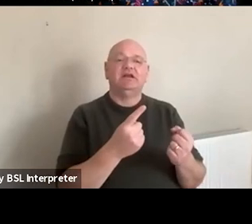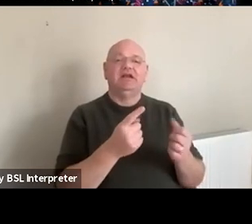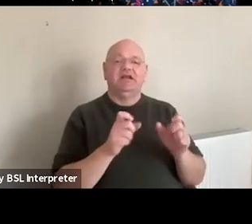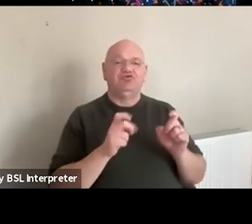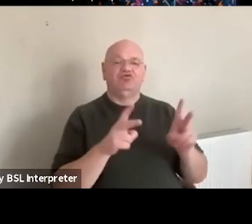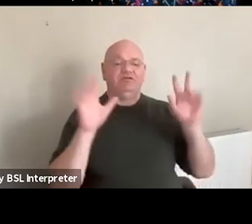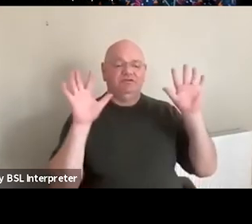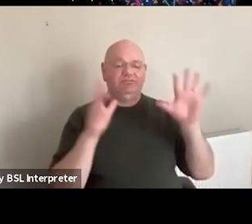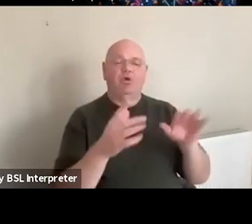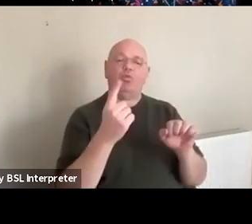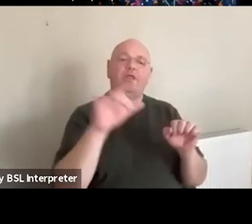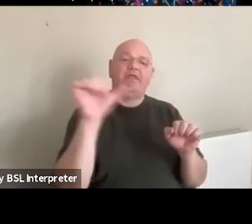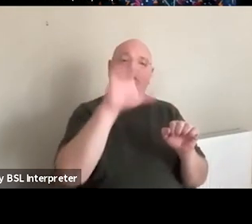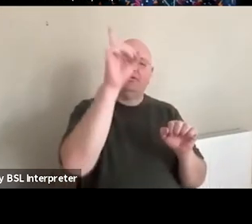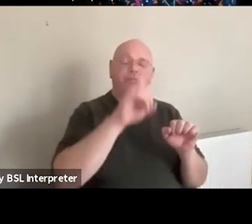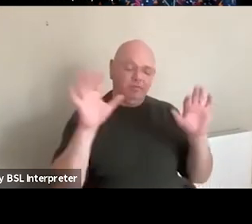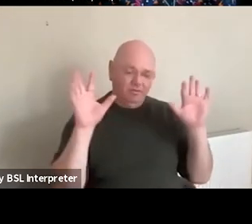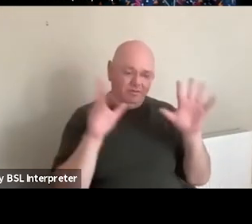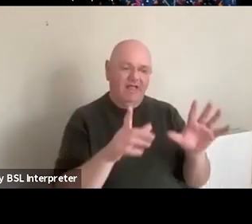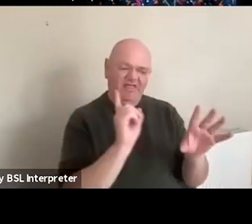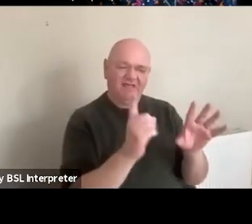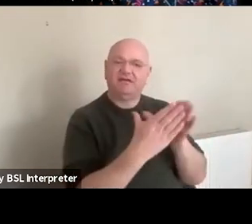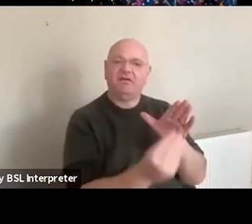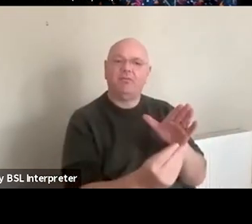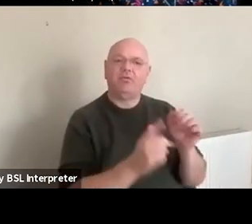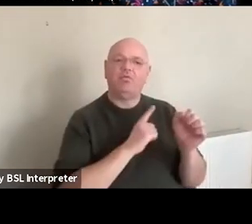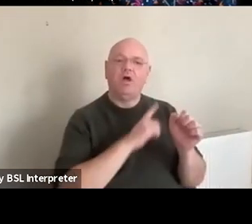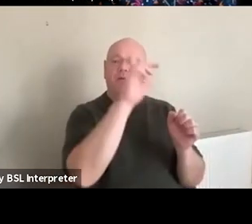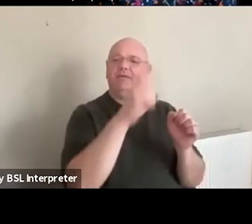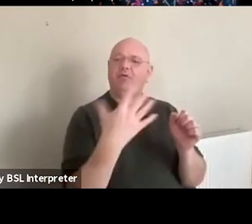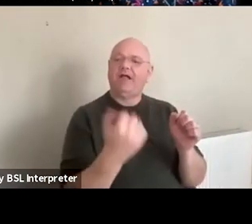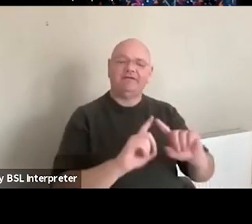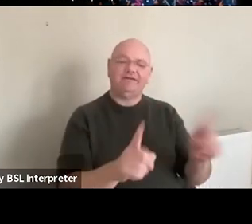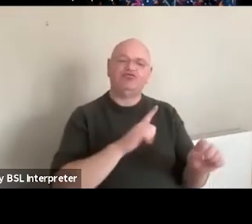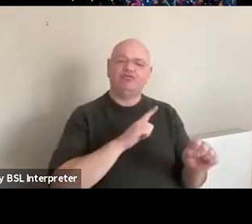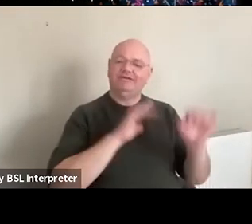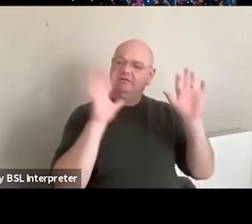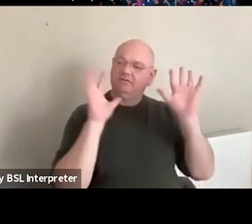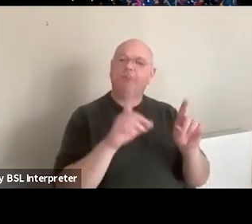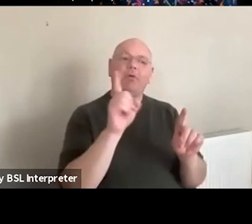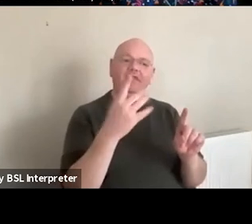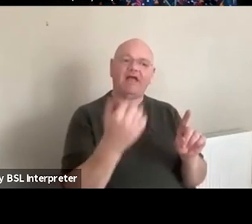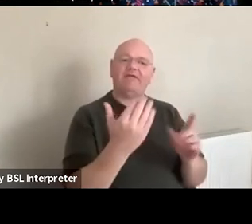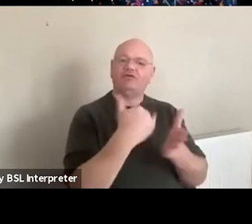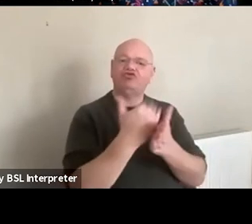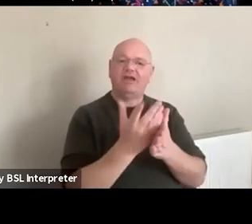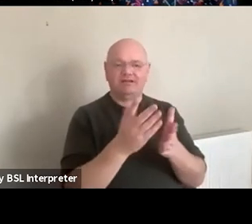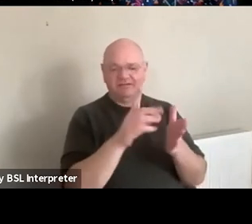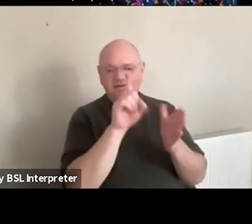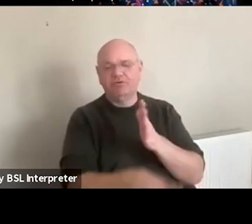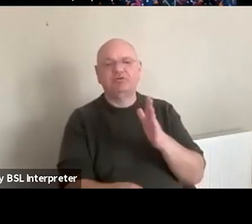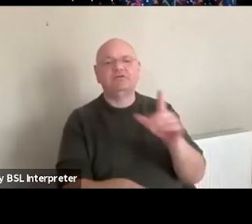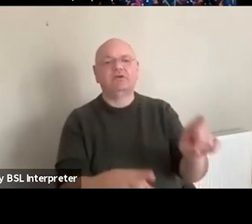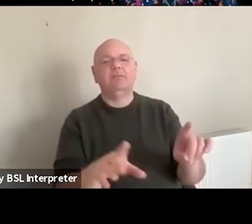exactly the same thing. Everybody's come with a common cause, but with different motivators that bring people to that conversation. And then the next bit is the explore. It's where you work out